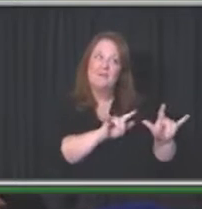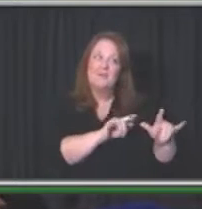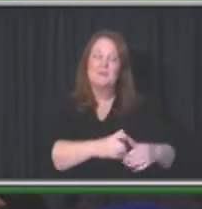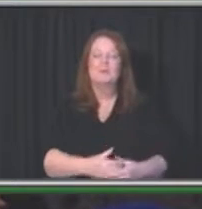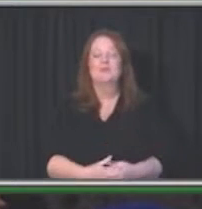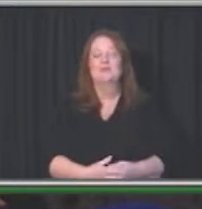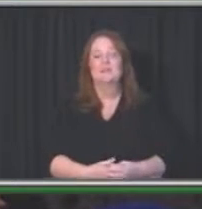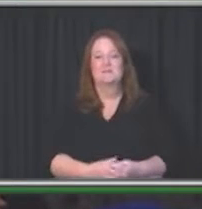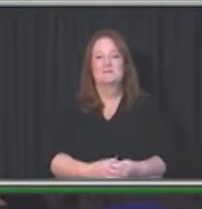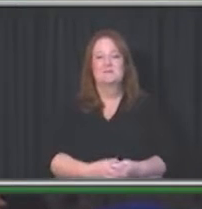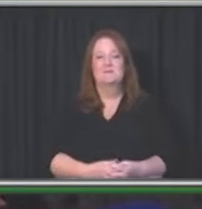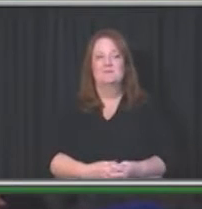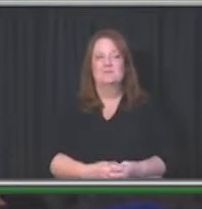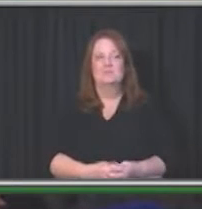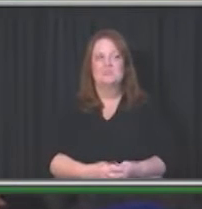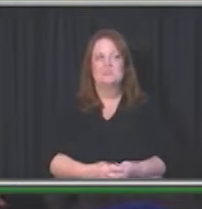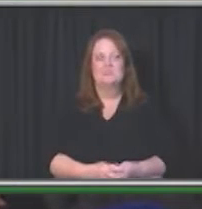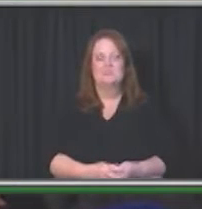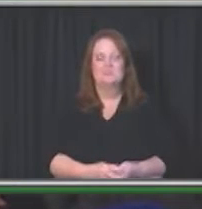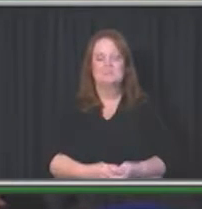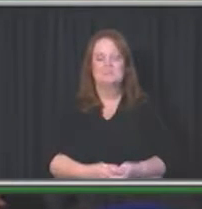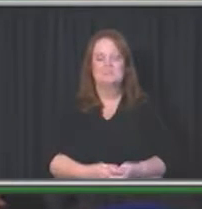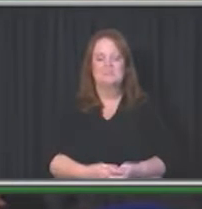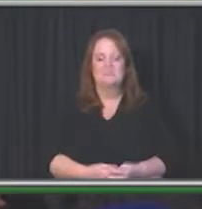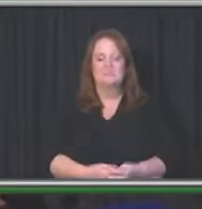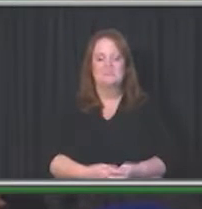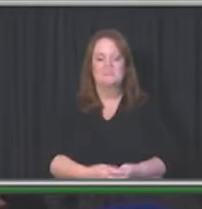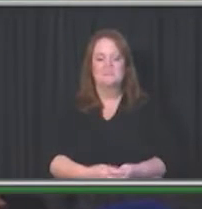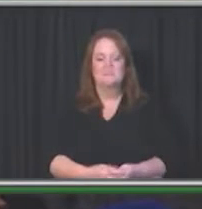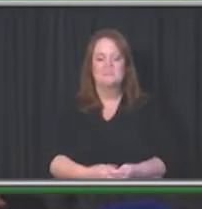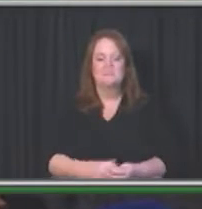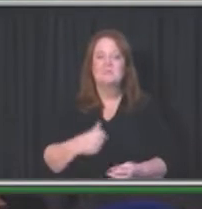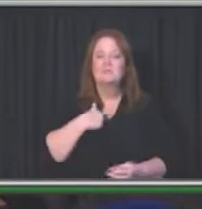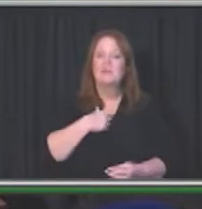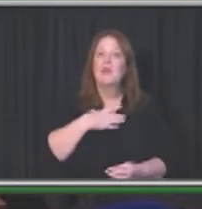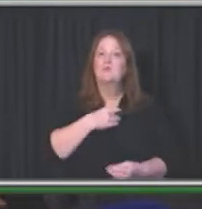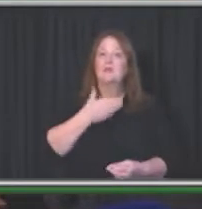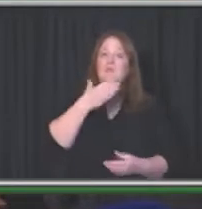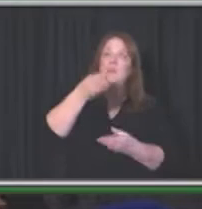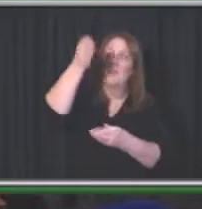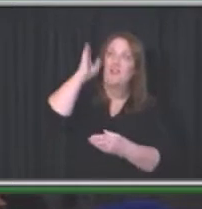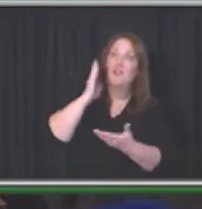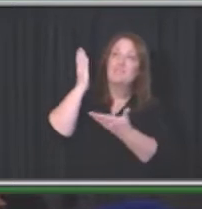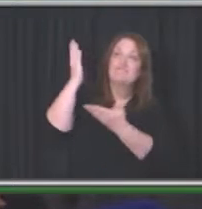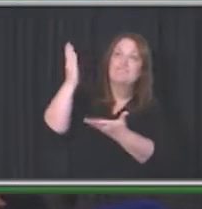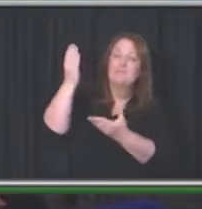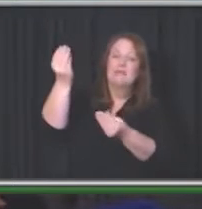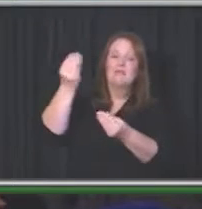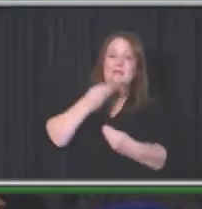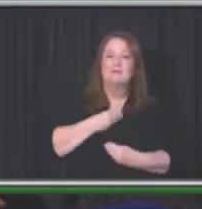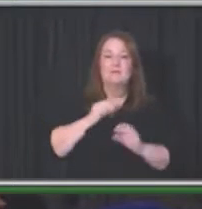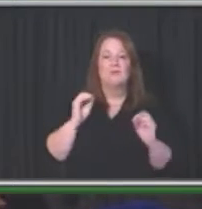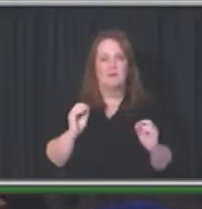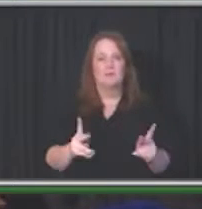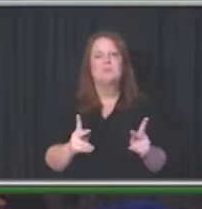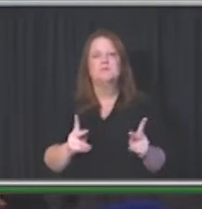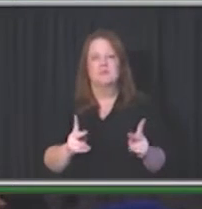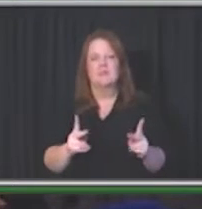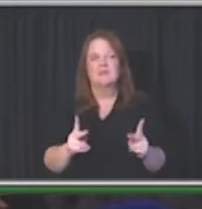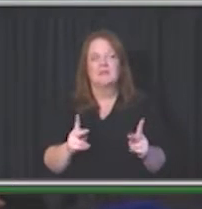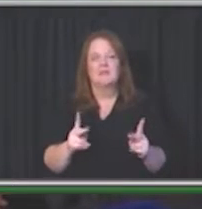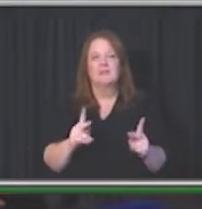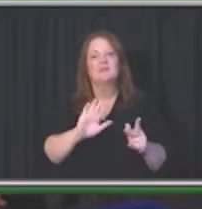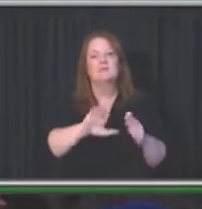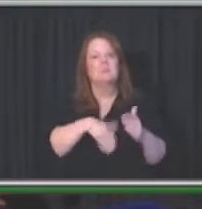And I would just really like to thank God for giving me this opportunity to reach